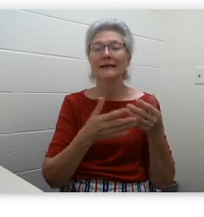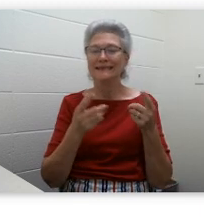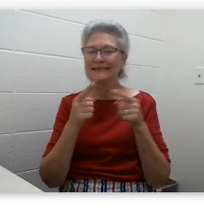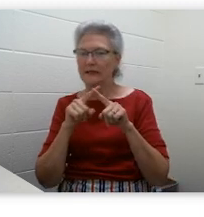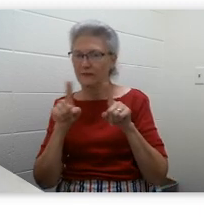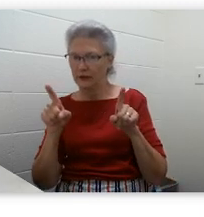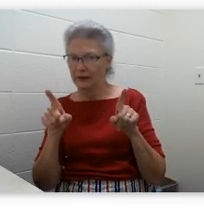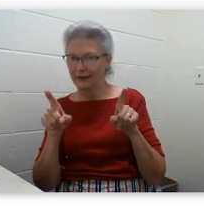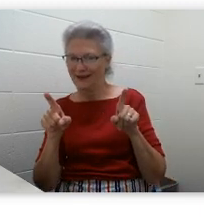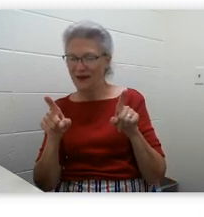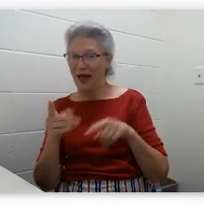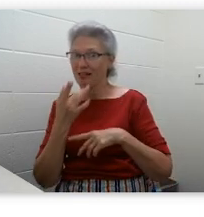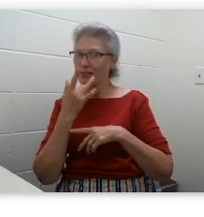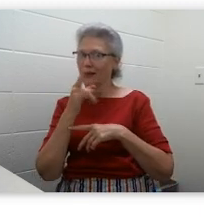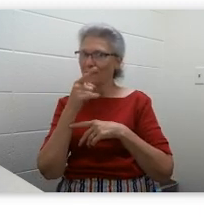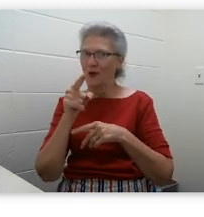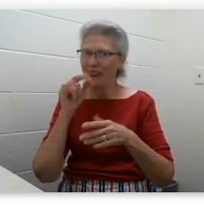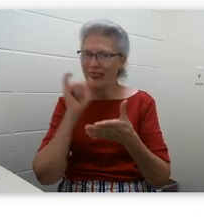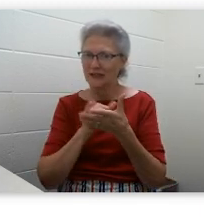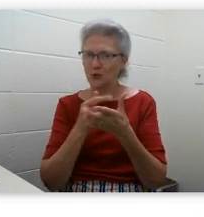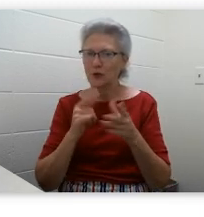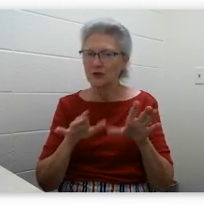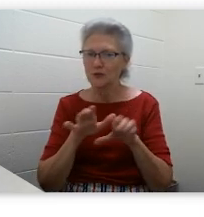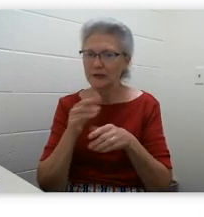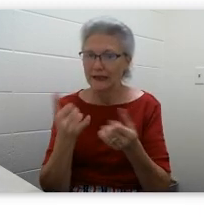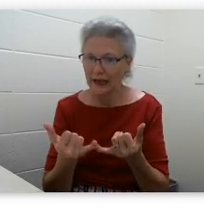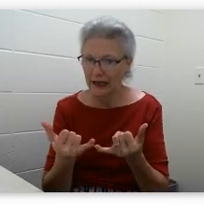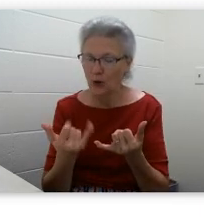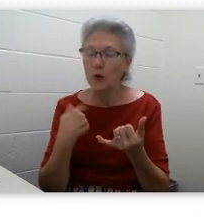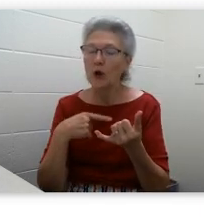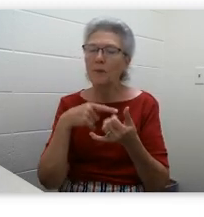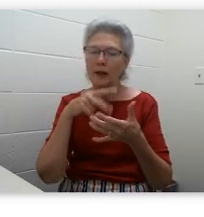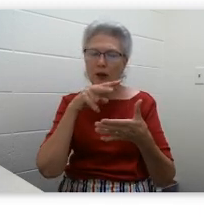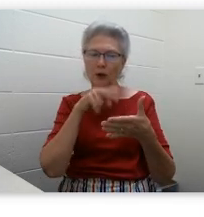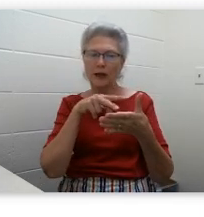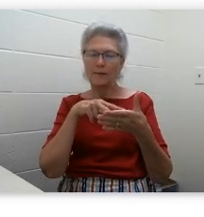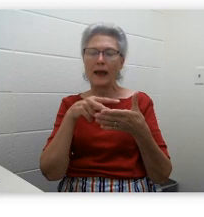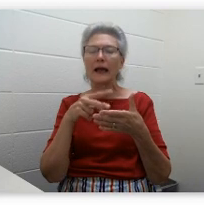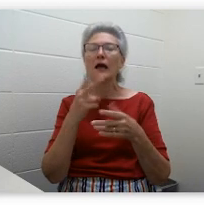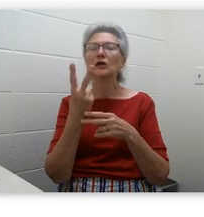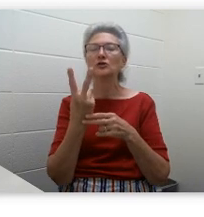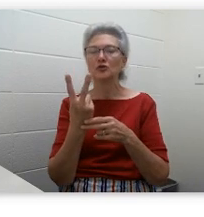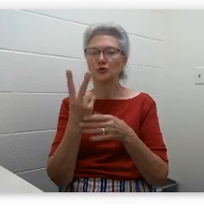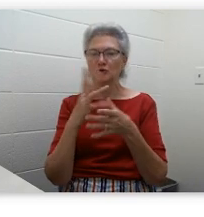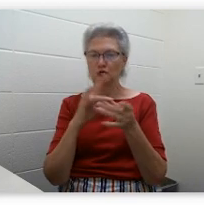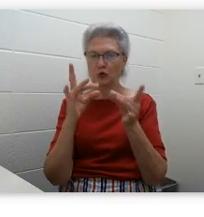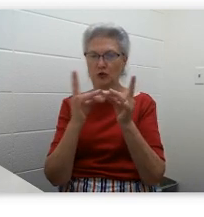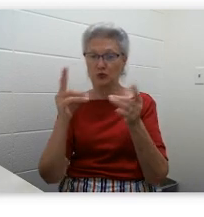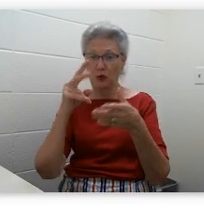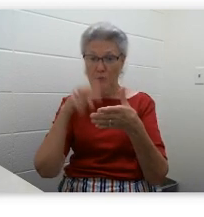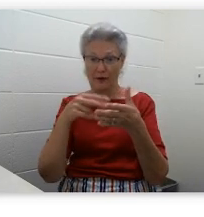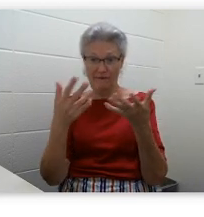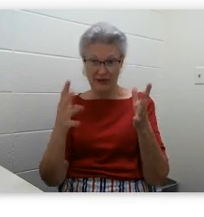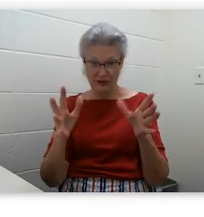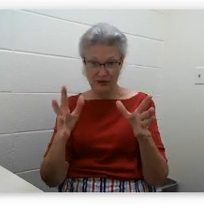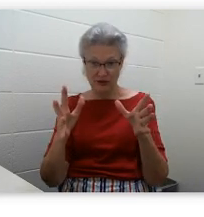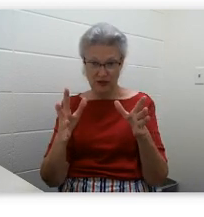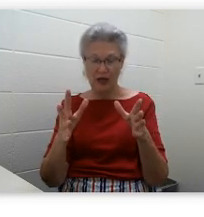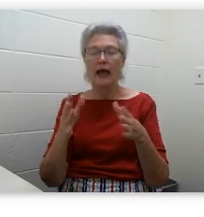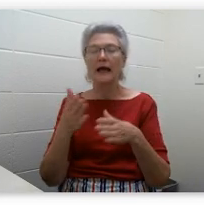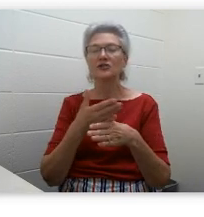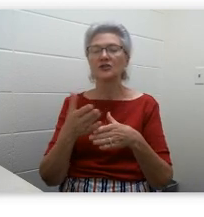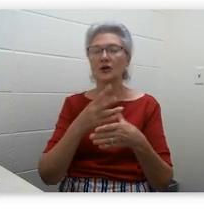you, that is exactly what we'll be doing today. We will be looking back at two passages we read in shared reading